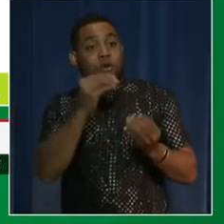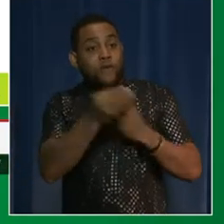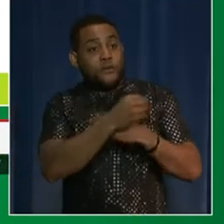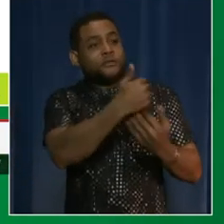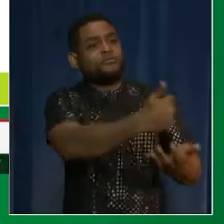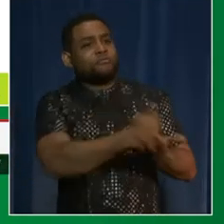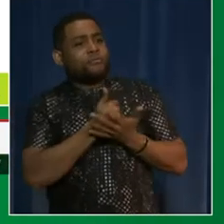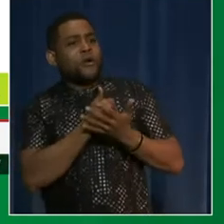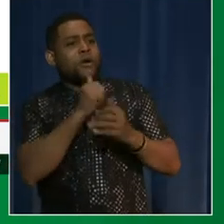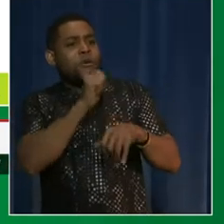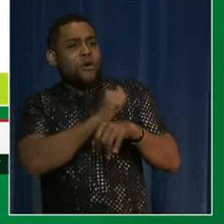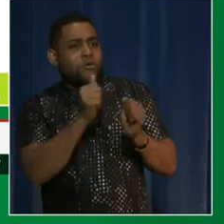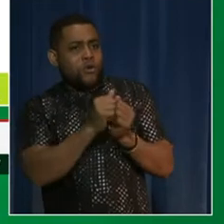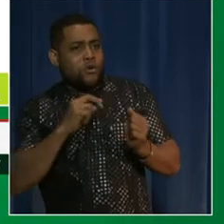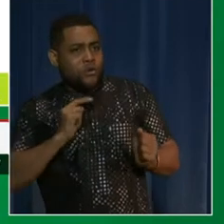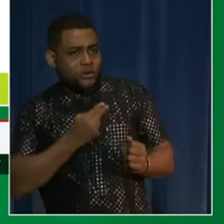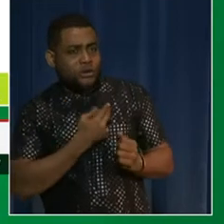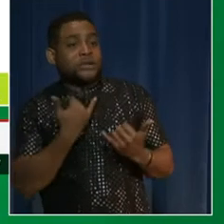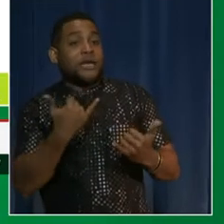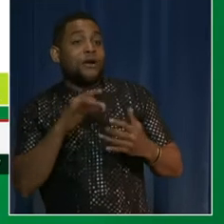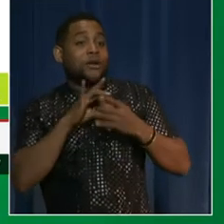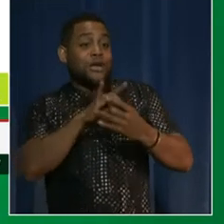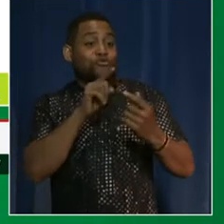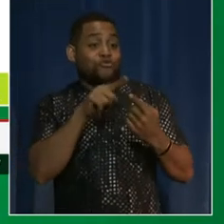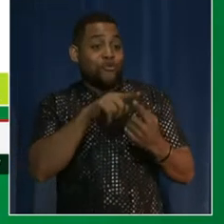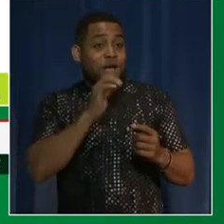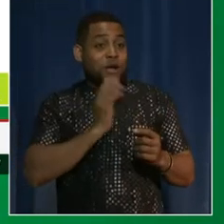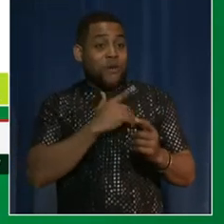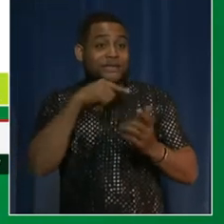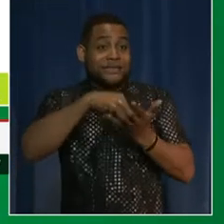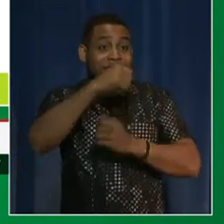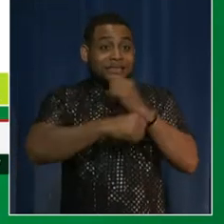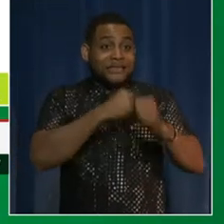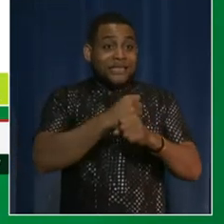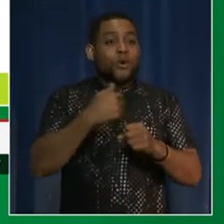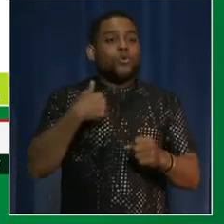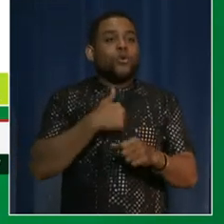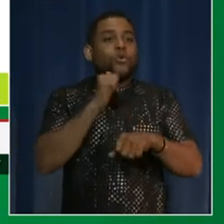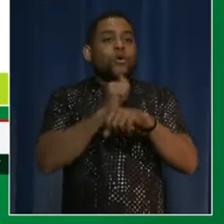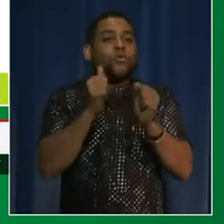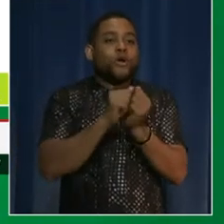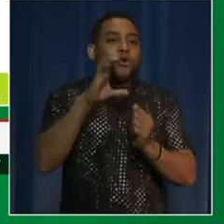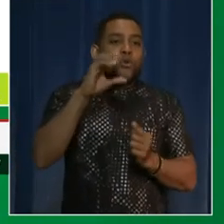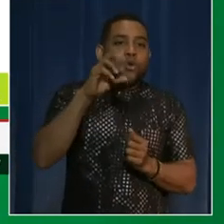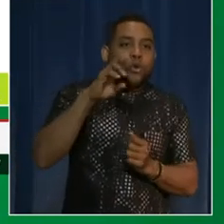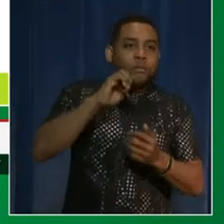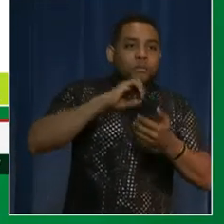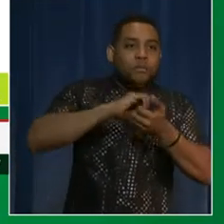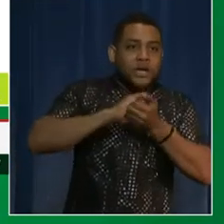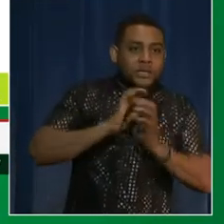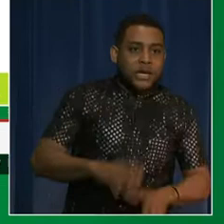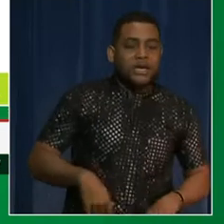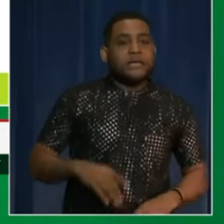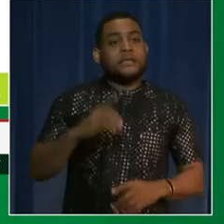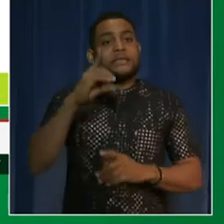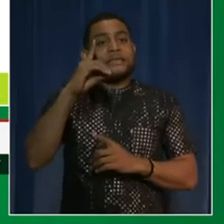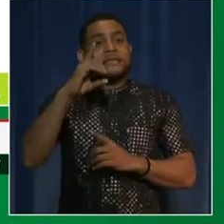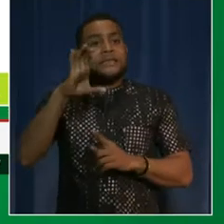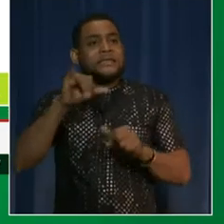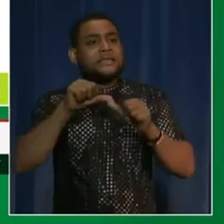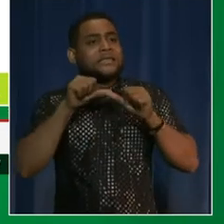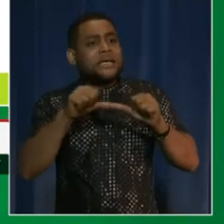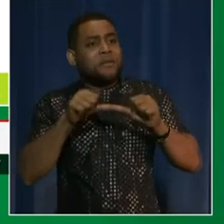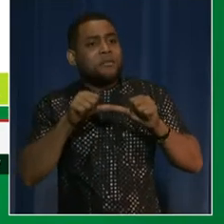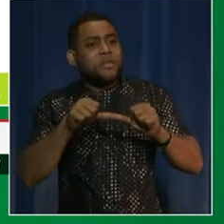are with implementing this program, we've been working with our core partners, the DCSCU, the DC Sustainable Energy Utility, for those of you that are not familiar